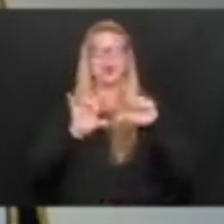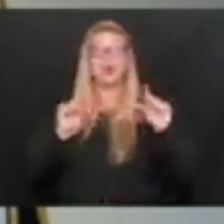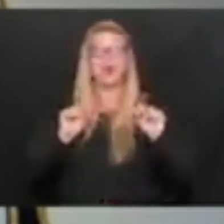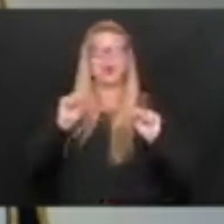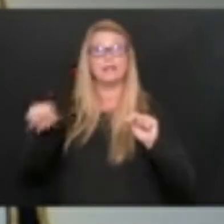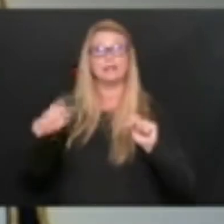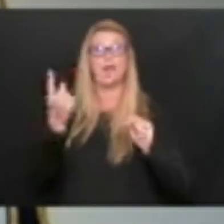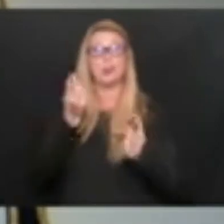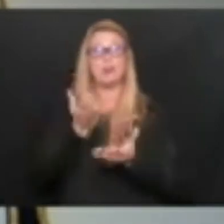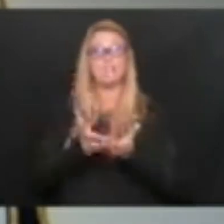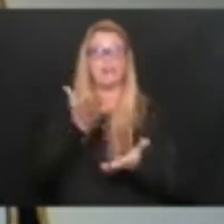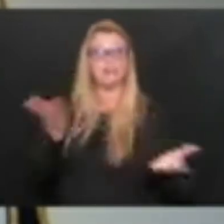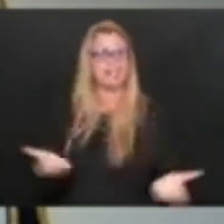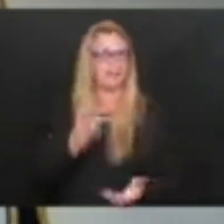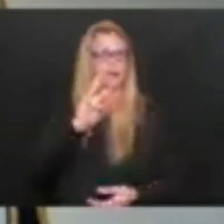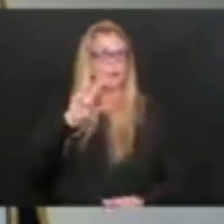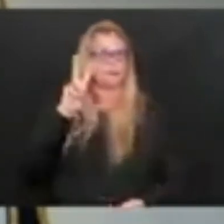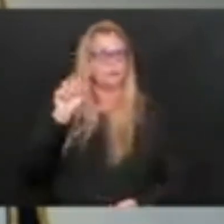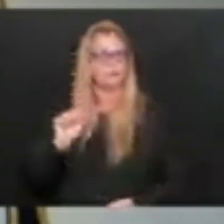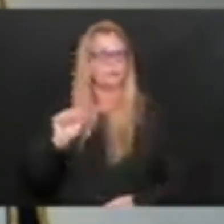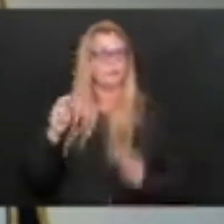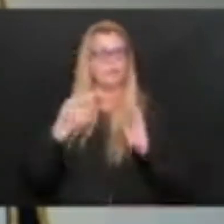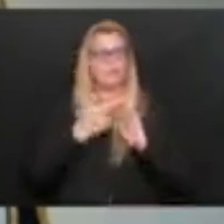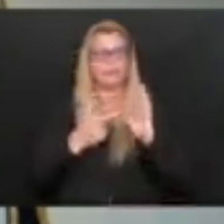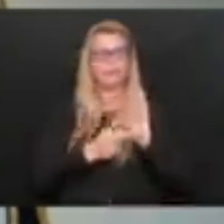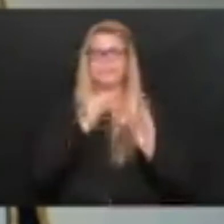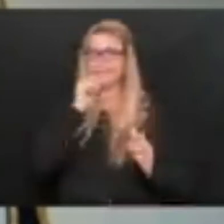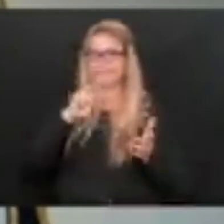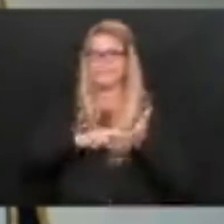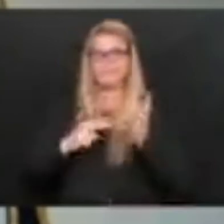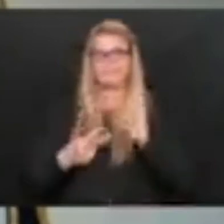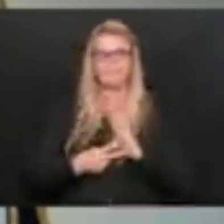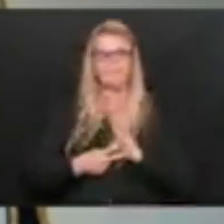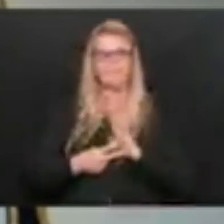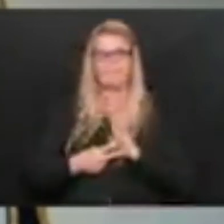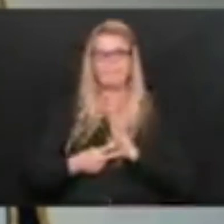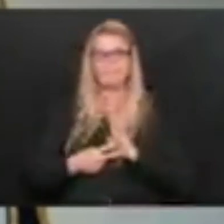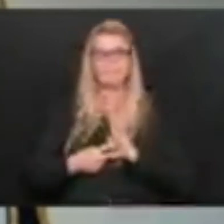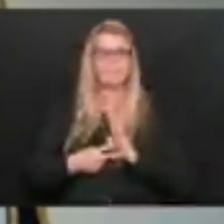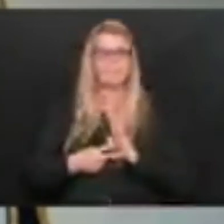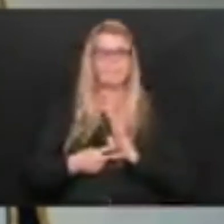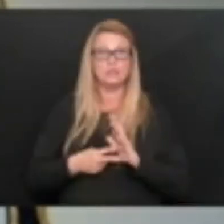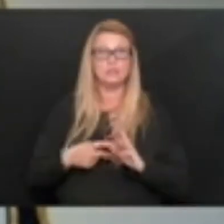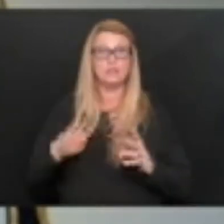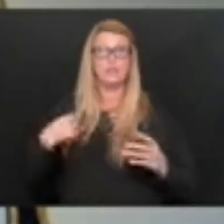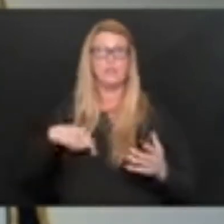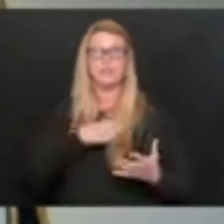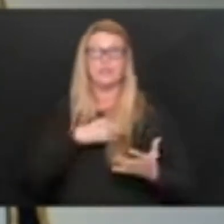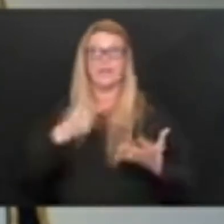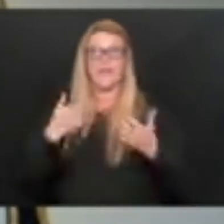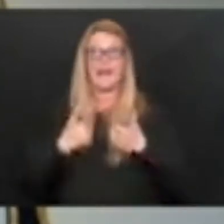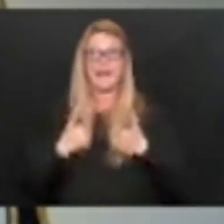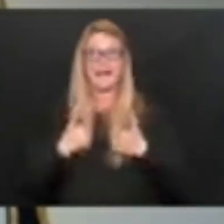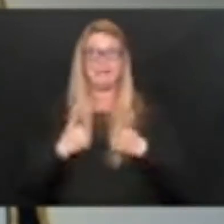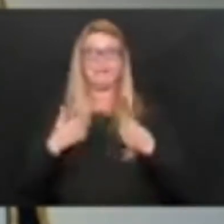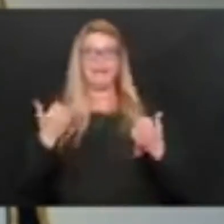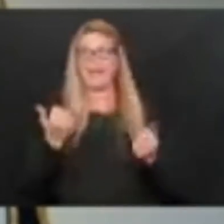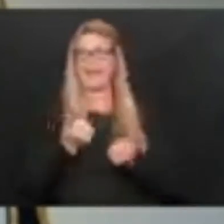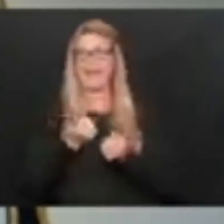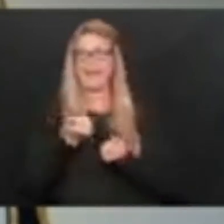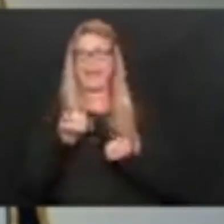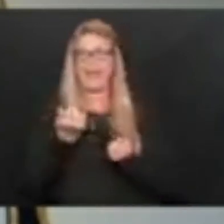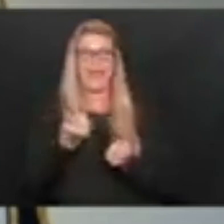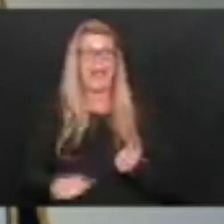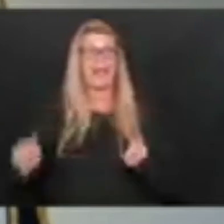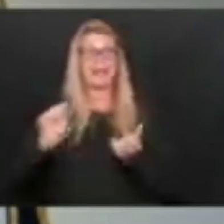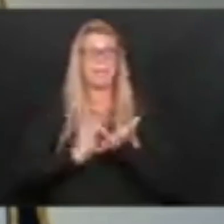in West Virginia. Registration does not mean medical cannabis products can be immediately obtained. We're